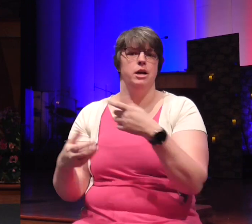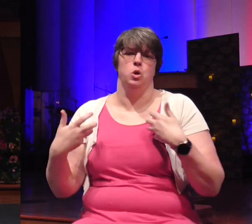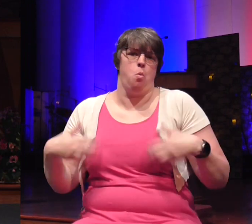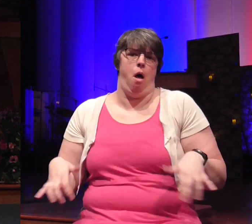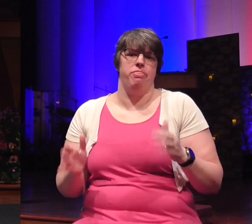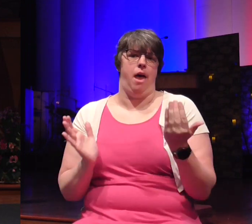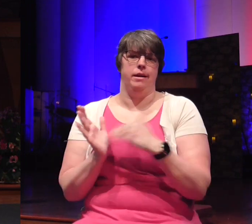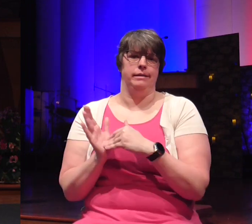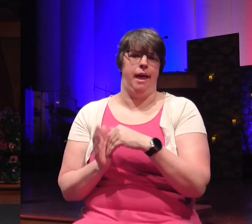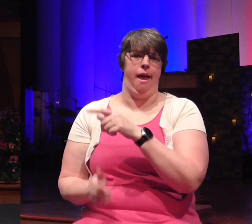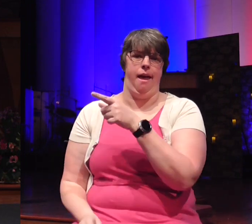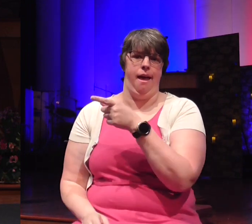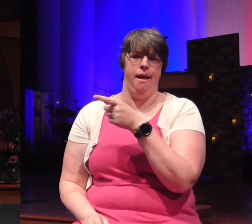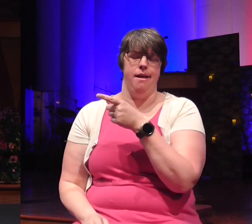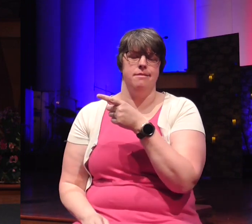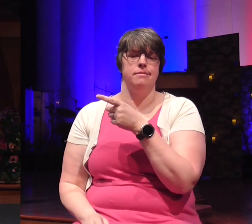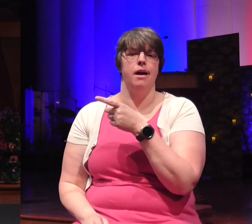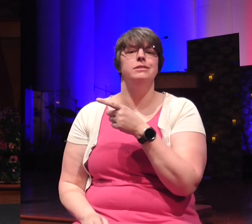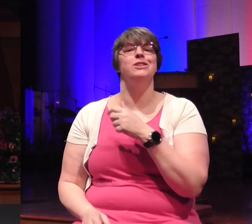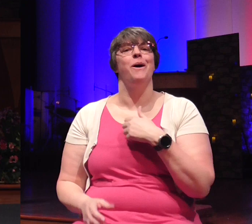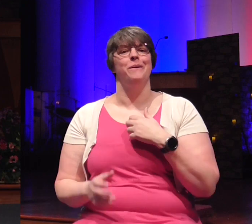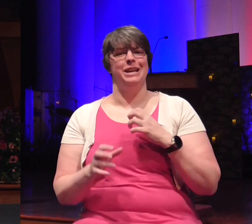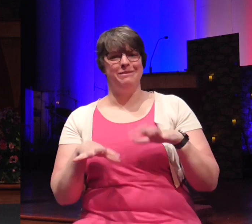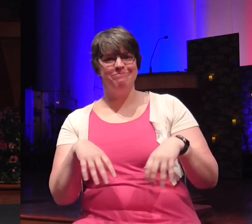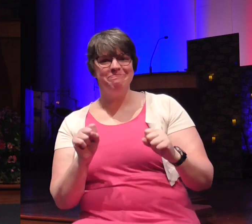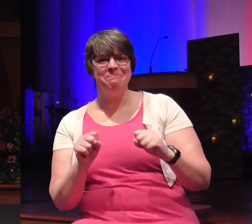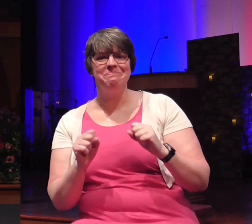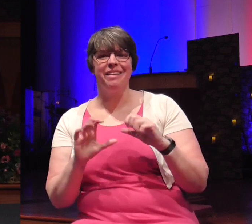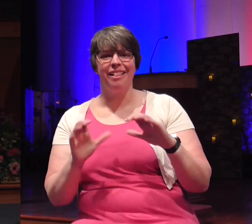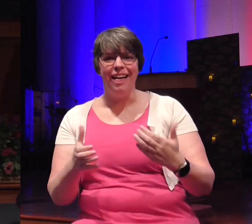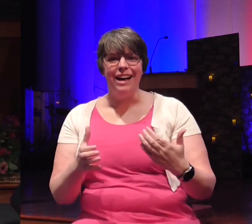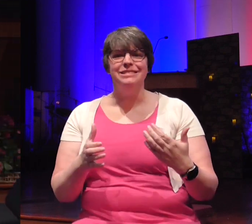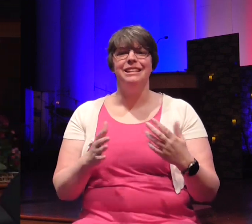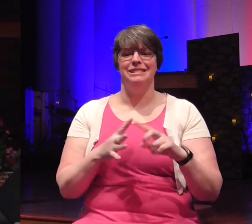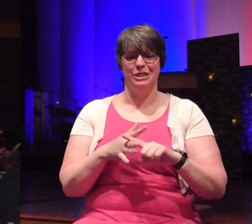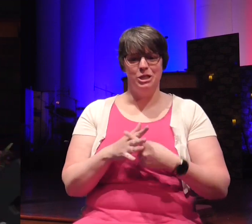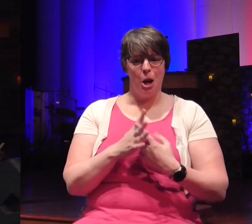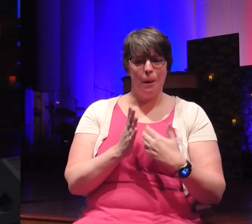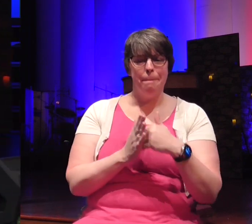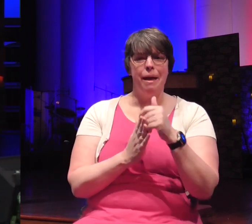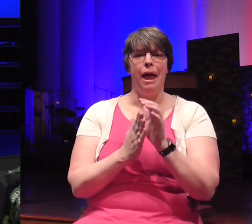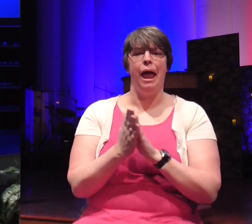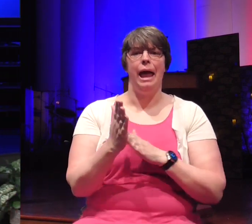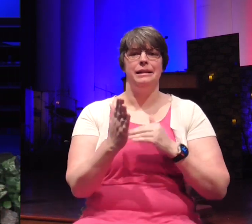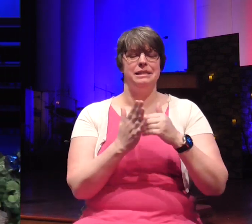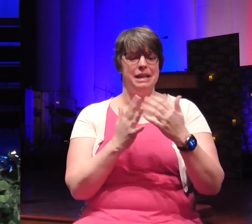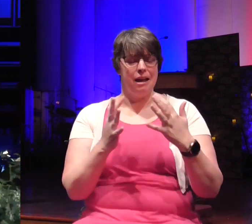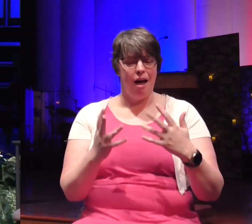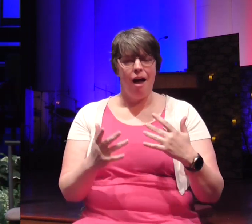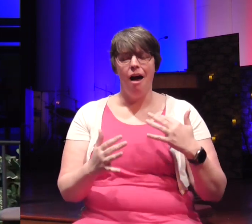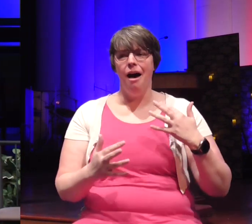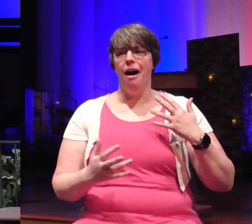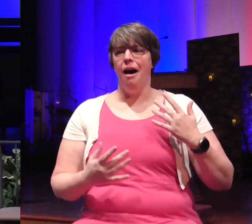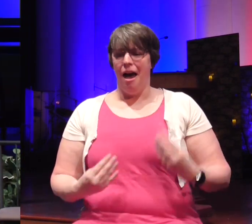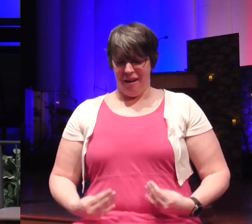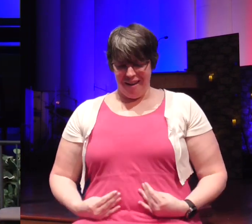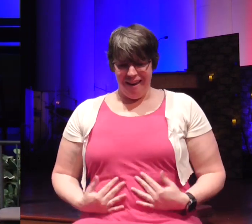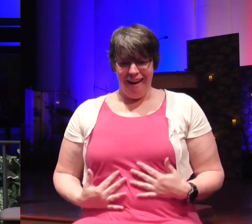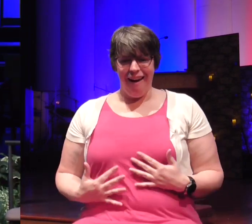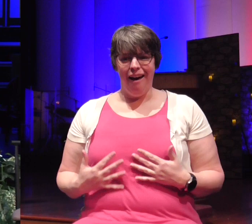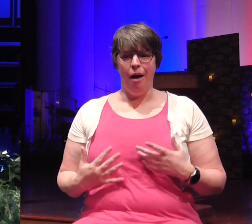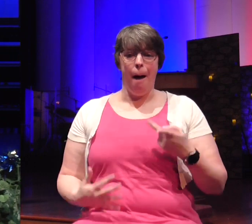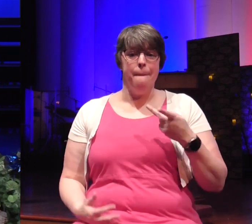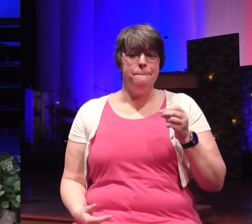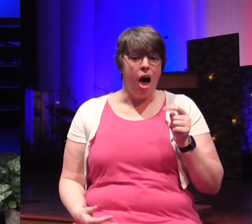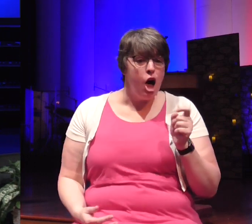again. And then he got back into art classes and he started painting, and it started flourishing through him. And then he got into pottery and